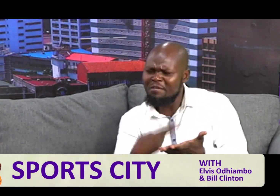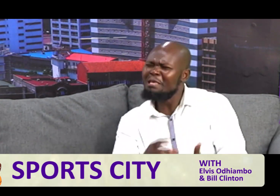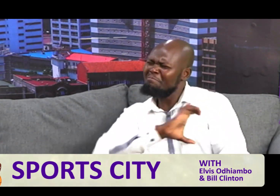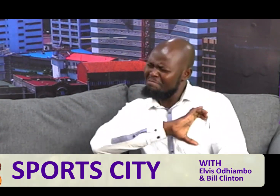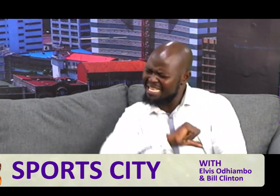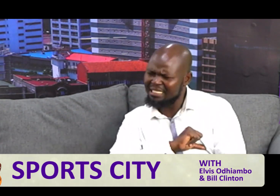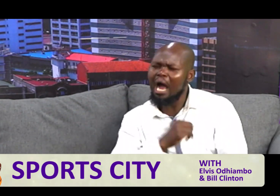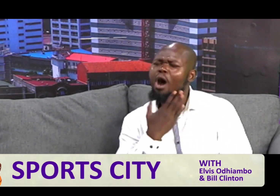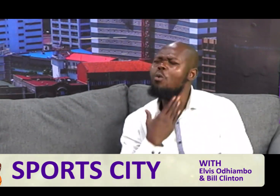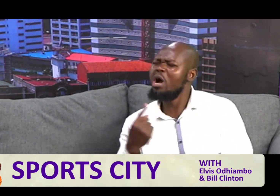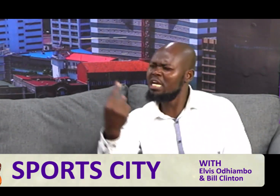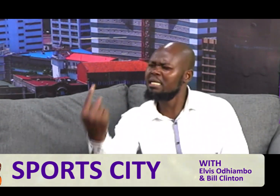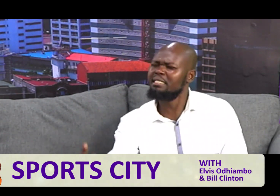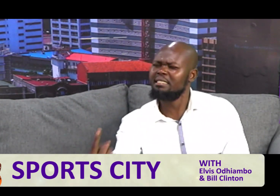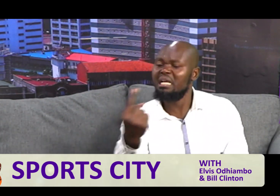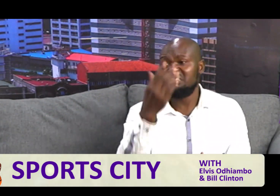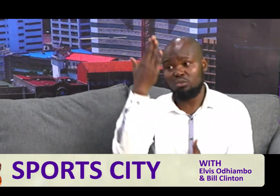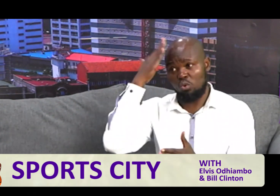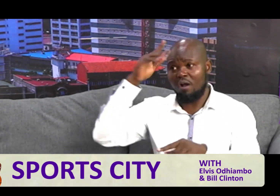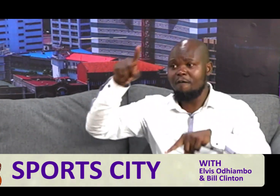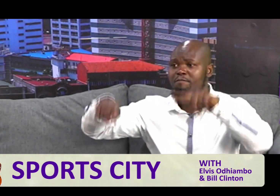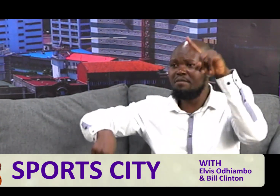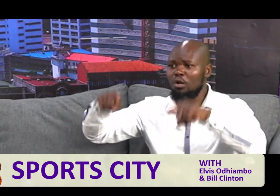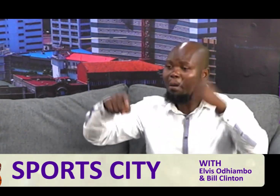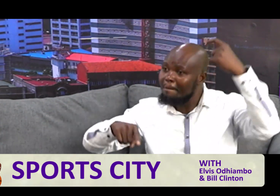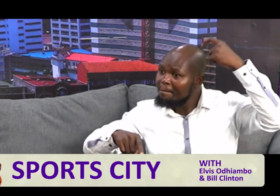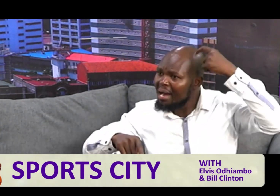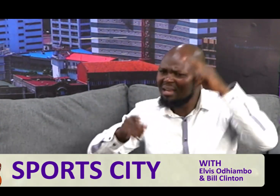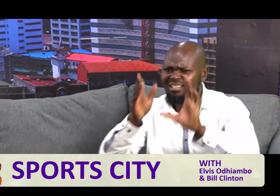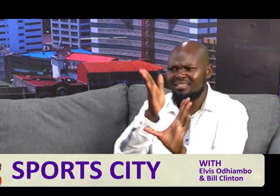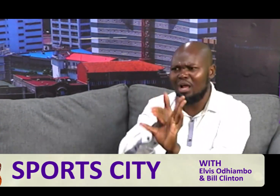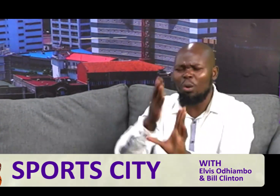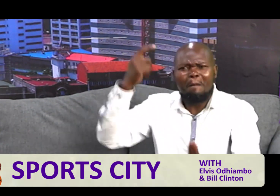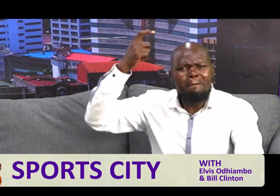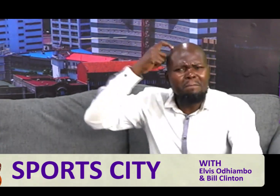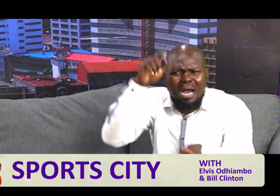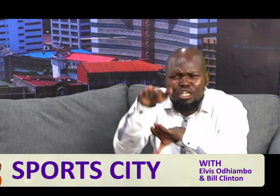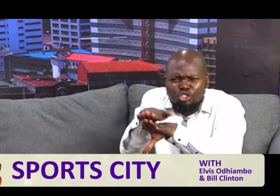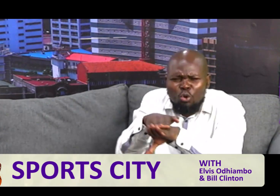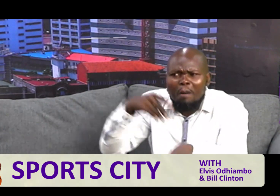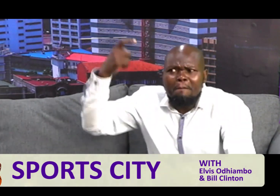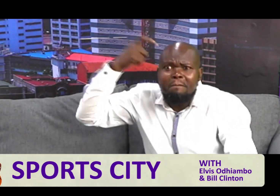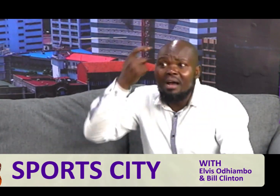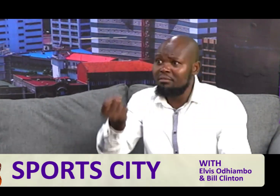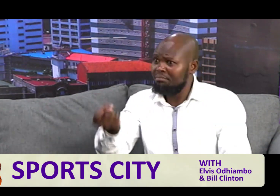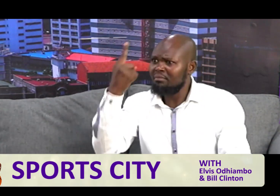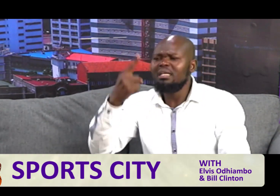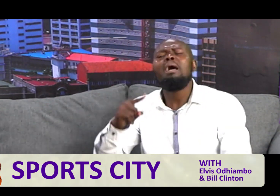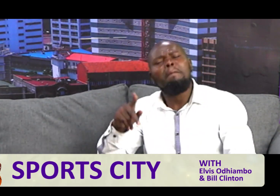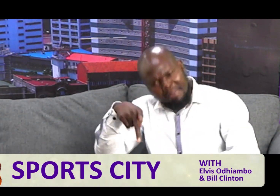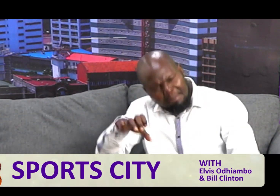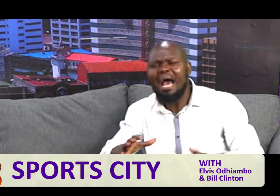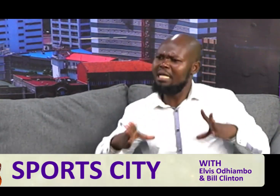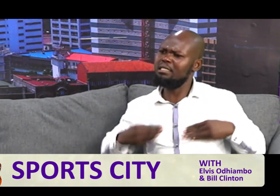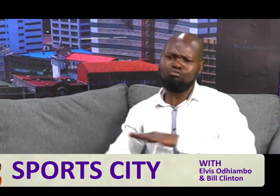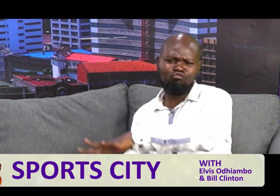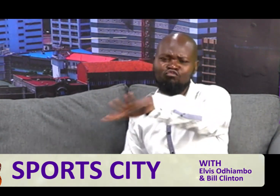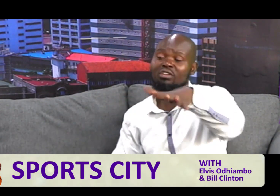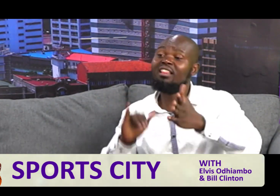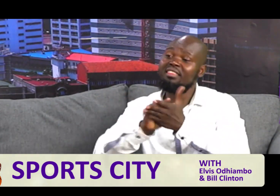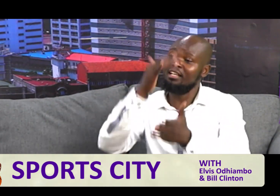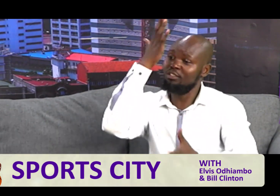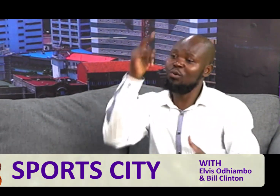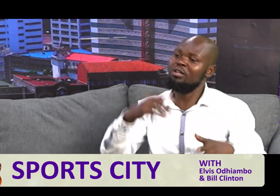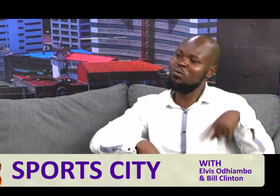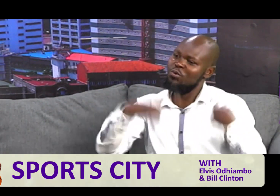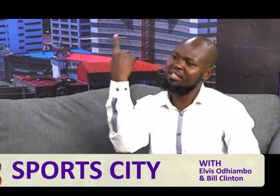lazy, he left Barcelona, and that's why he came to Man City. So for him, I feel he really understands